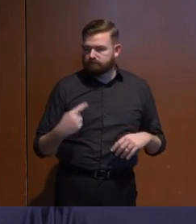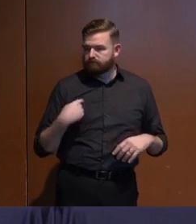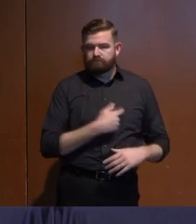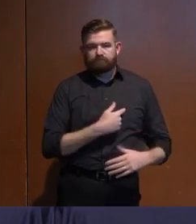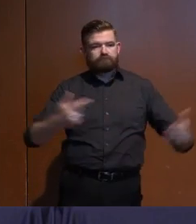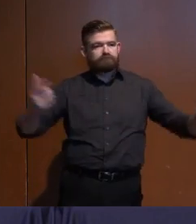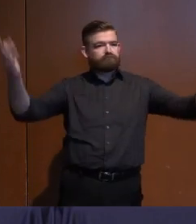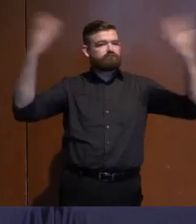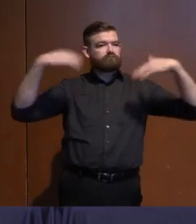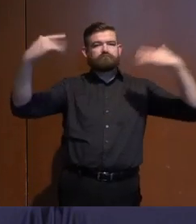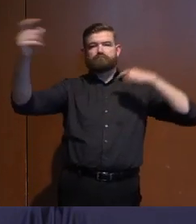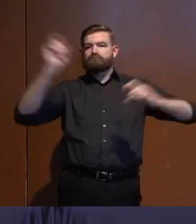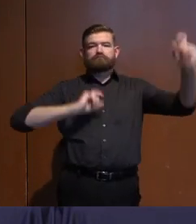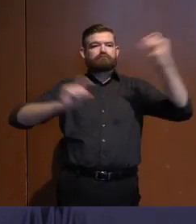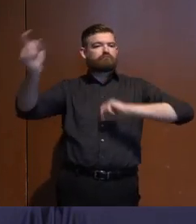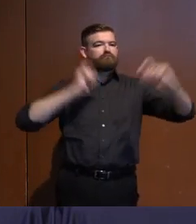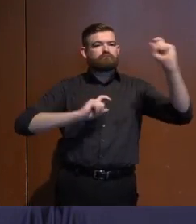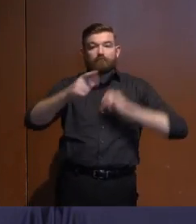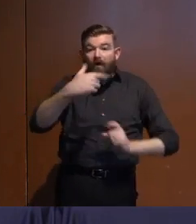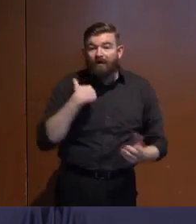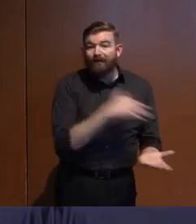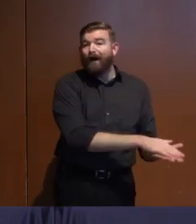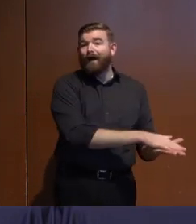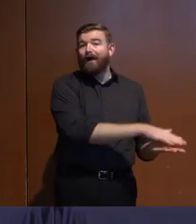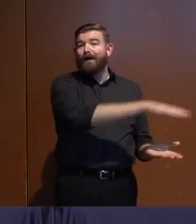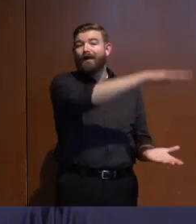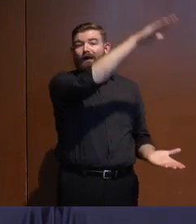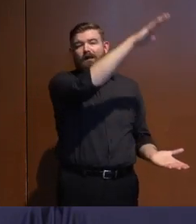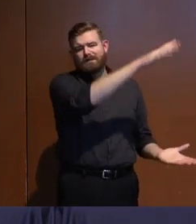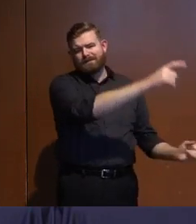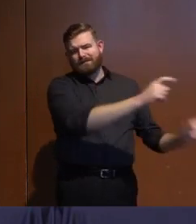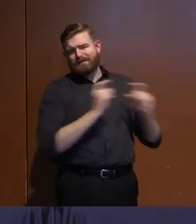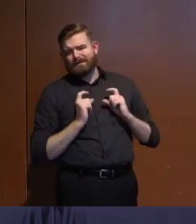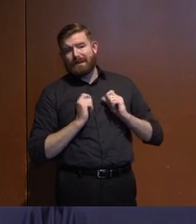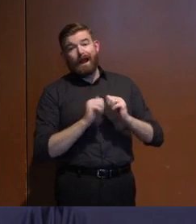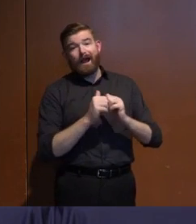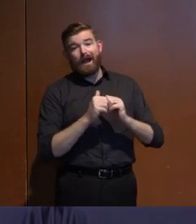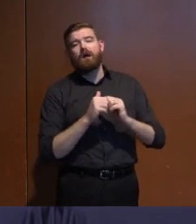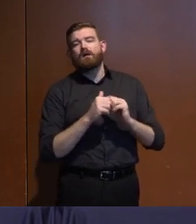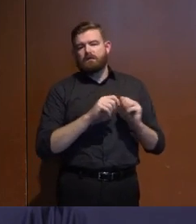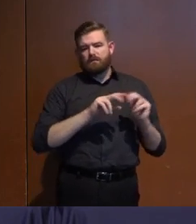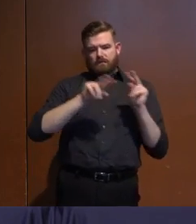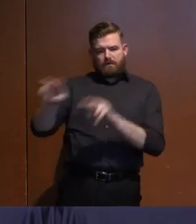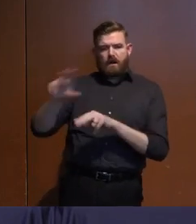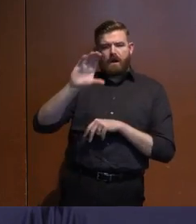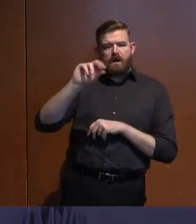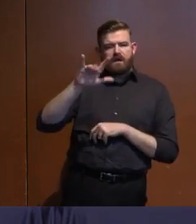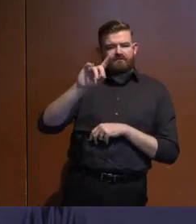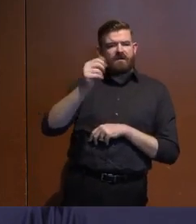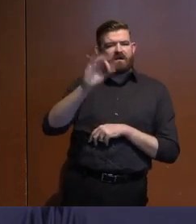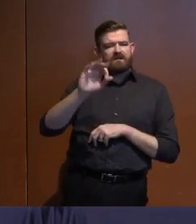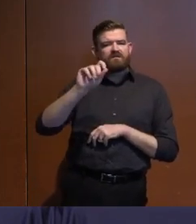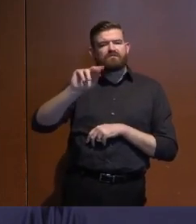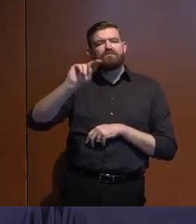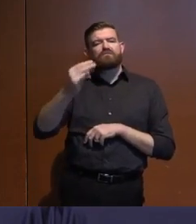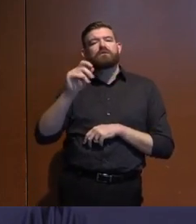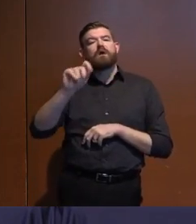and if you have PPE to donate, I urge you to visit covid19.nj.gov